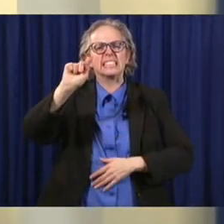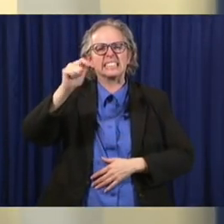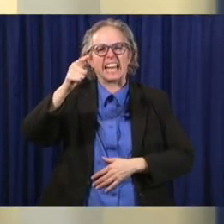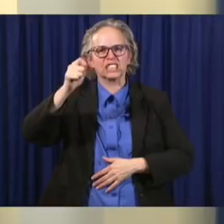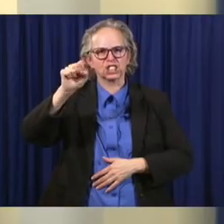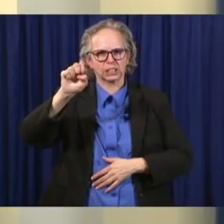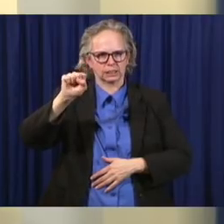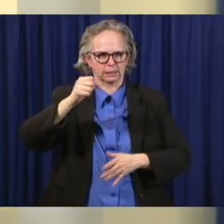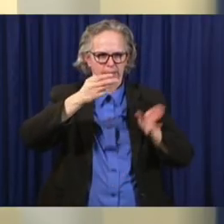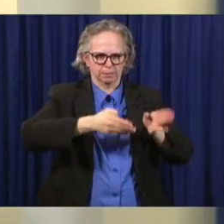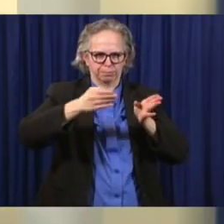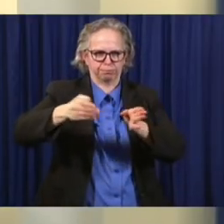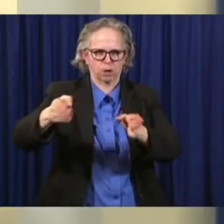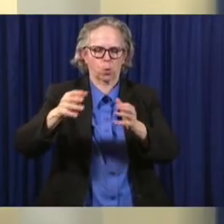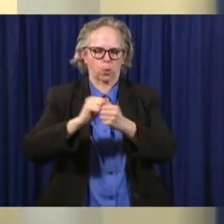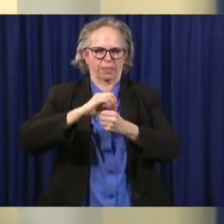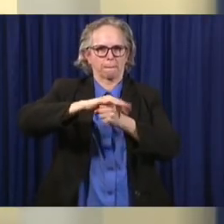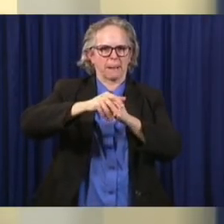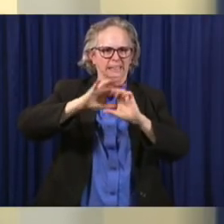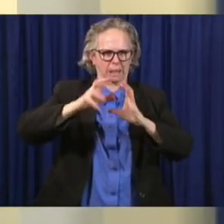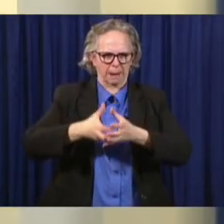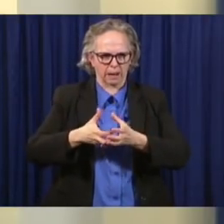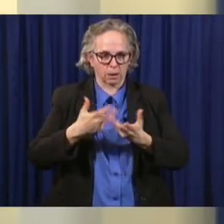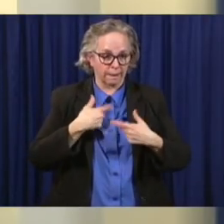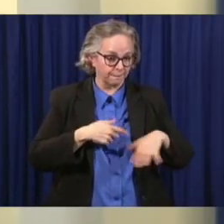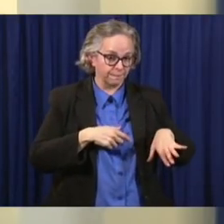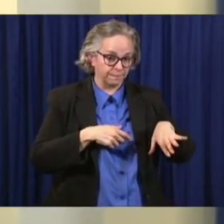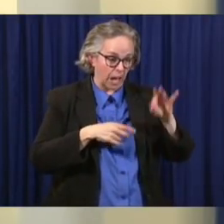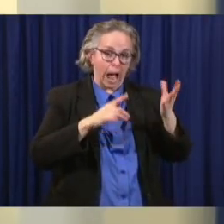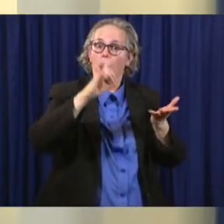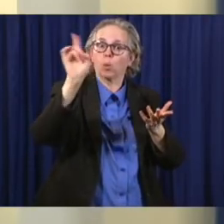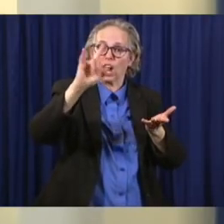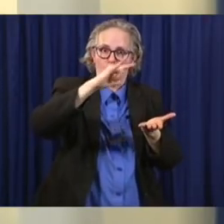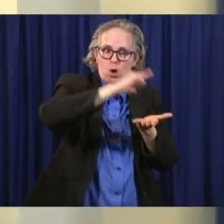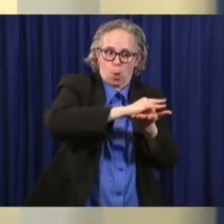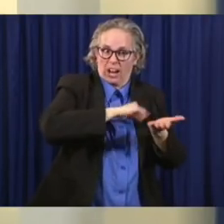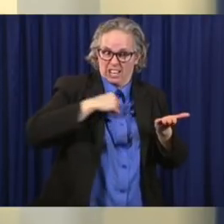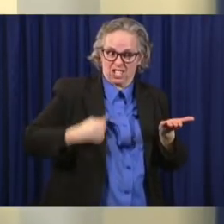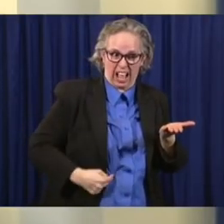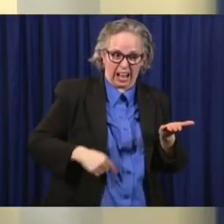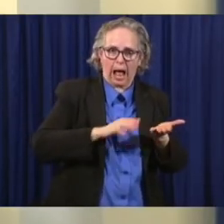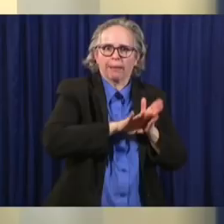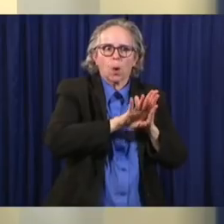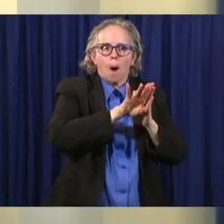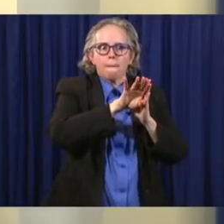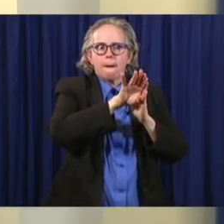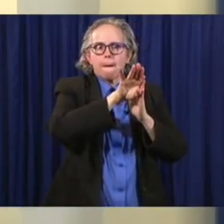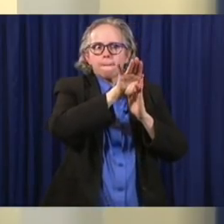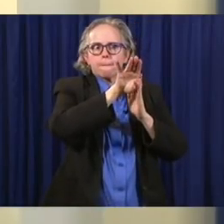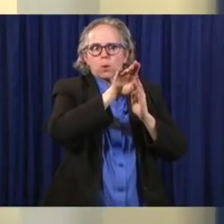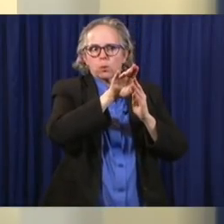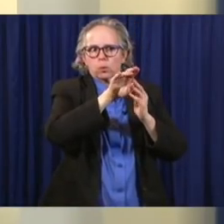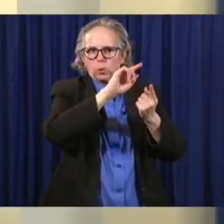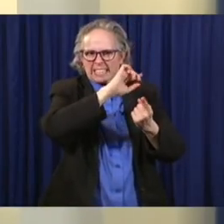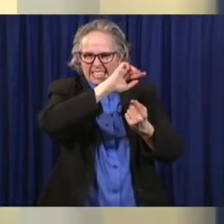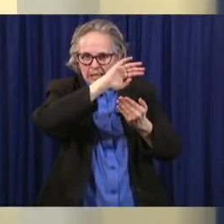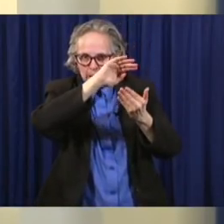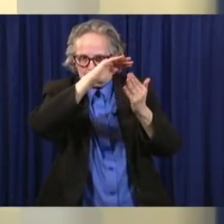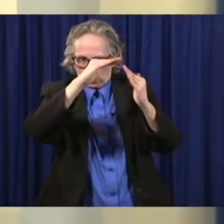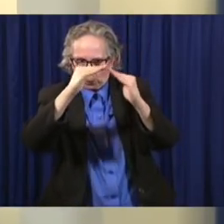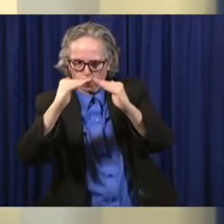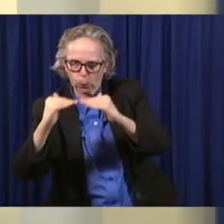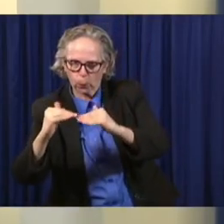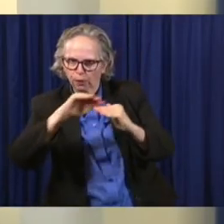Wuhan. And here's our curve that we are trying to avoid, the surge on the hospitals. We flattened that in Ohio. But in